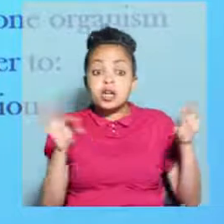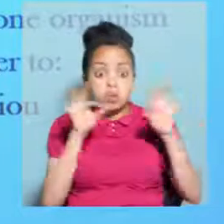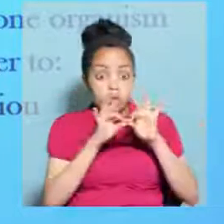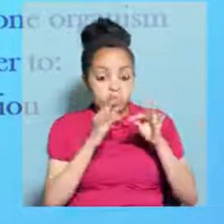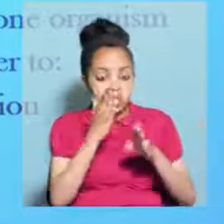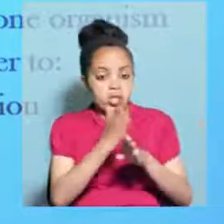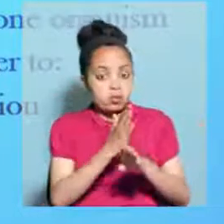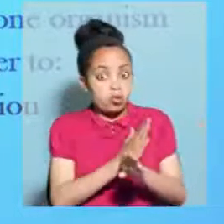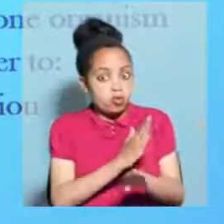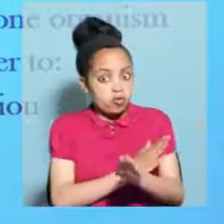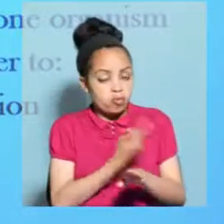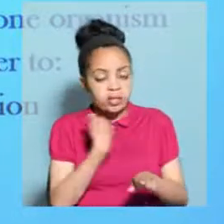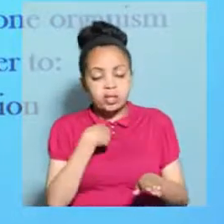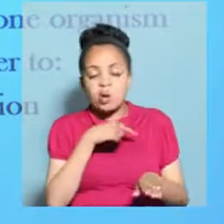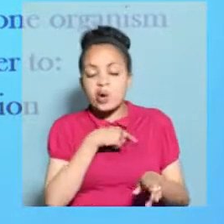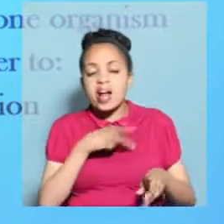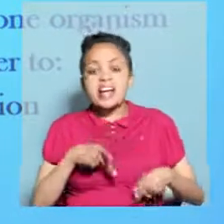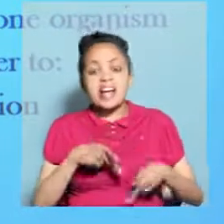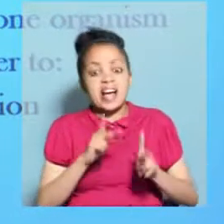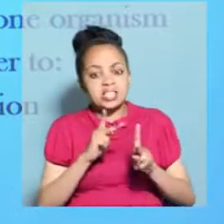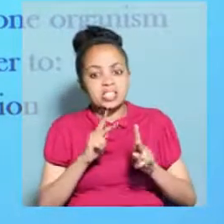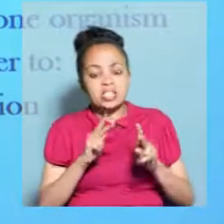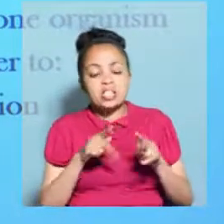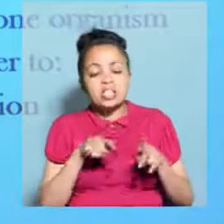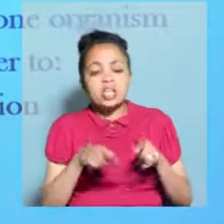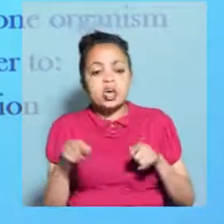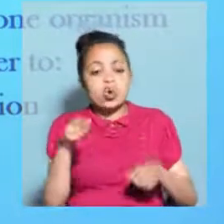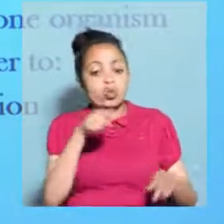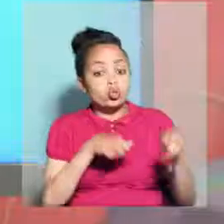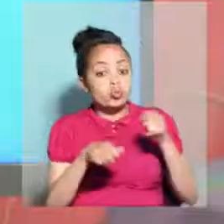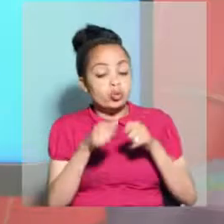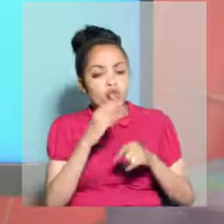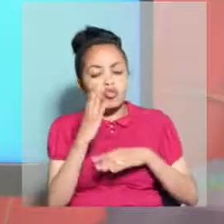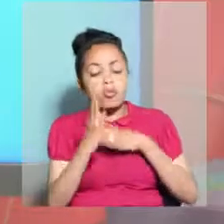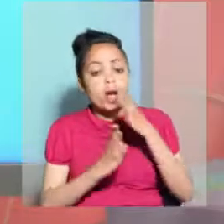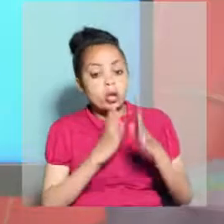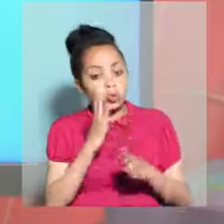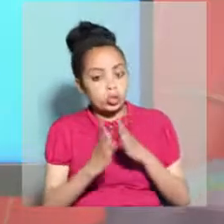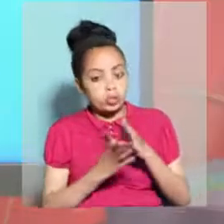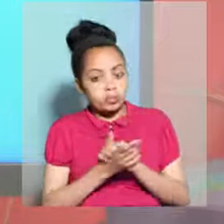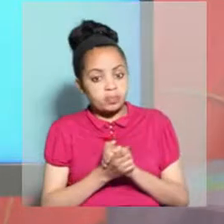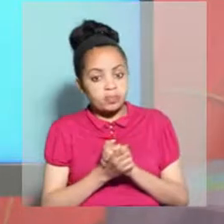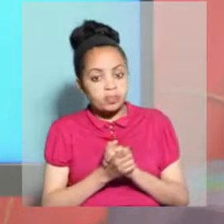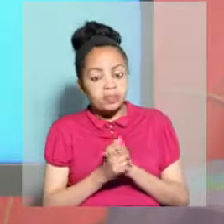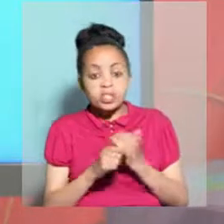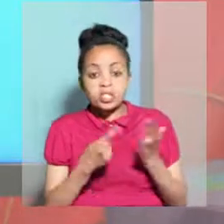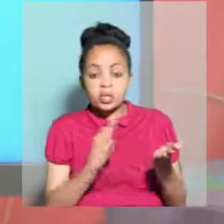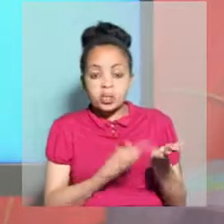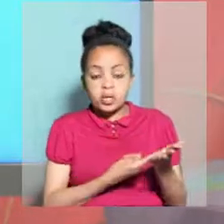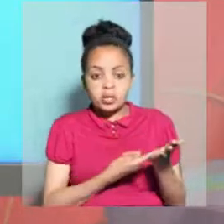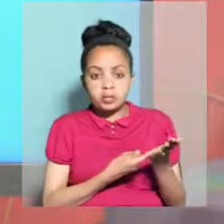improvement of our agriculture, which is a contribution of biology. So here,